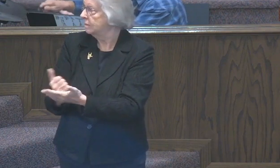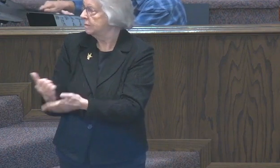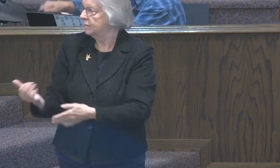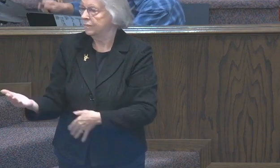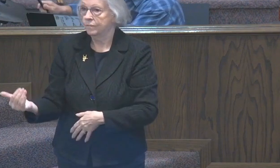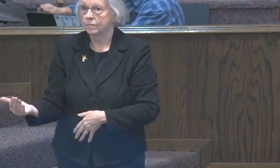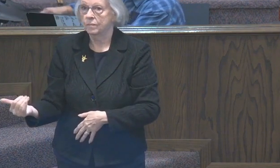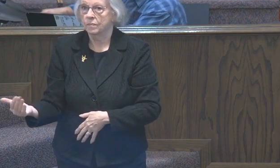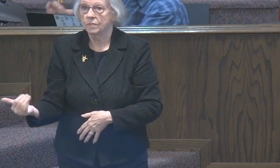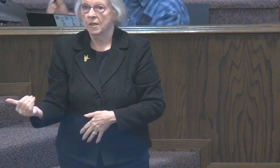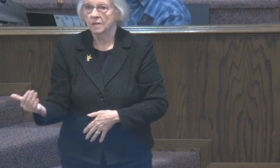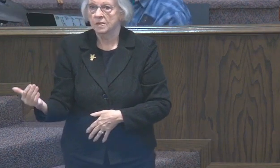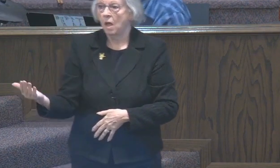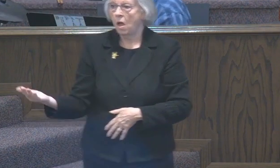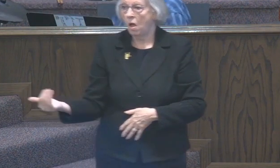And I